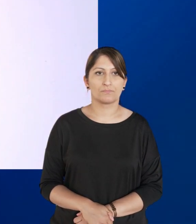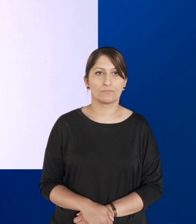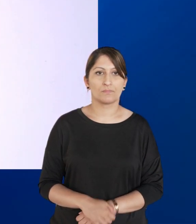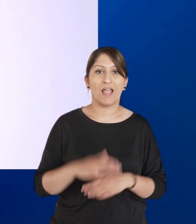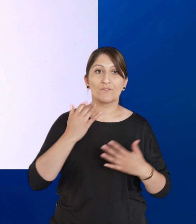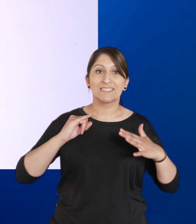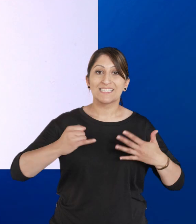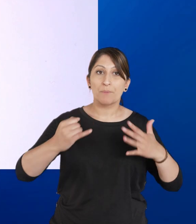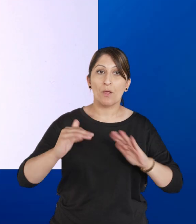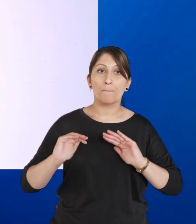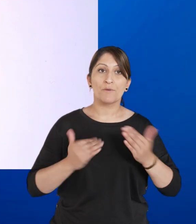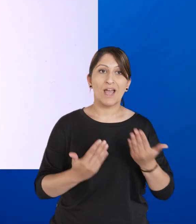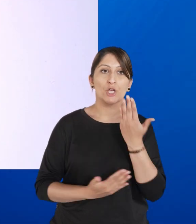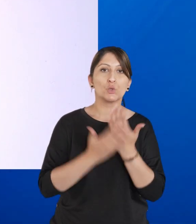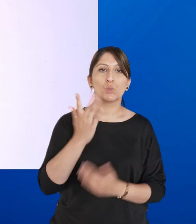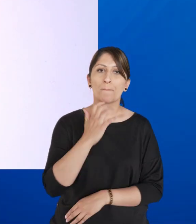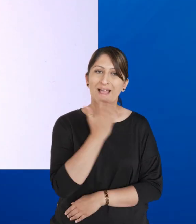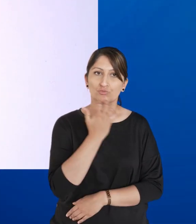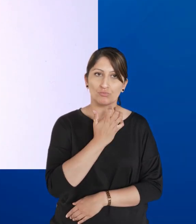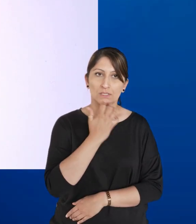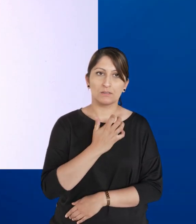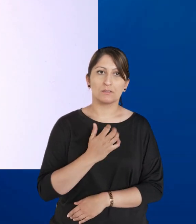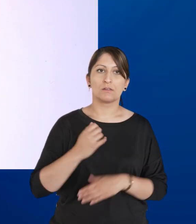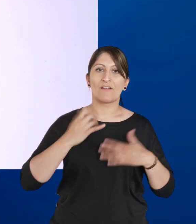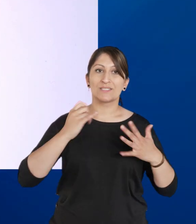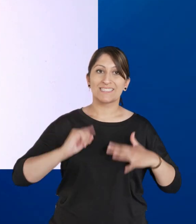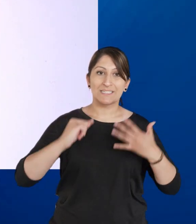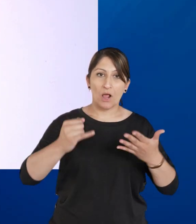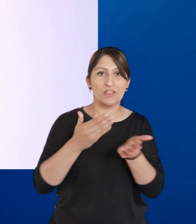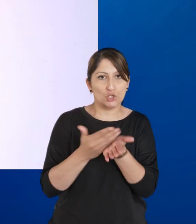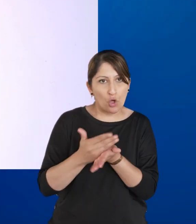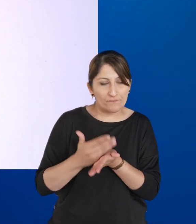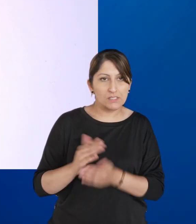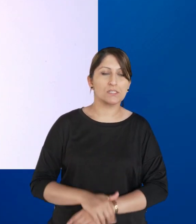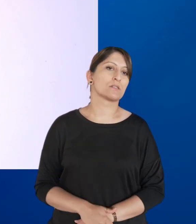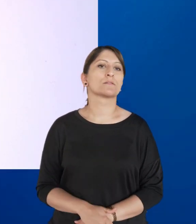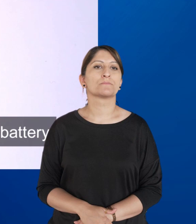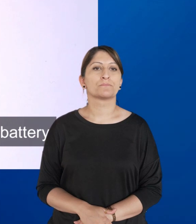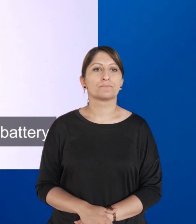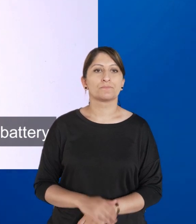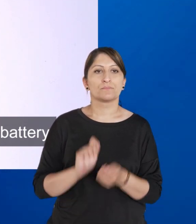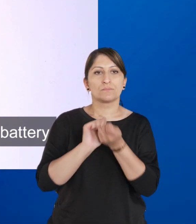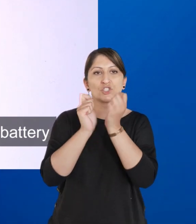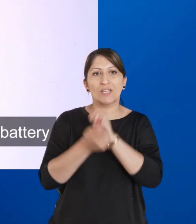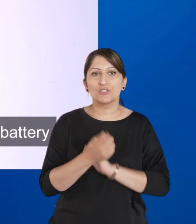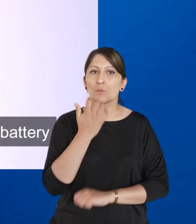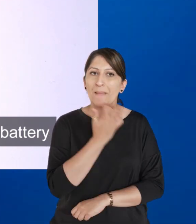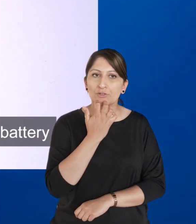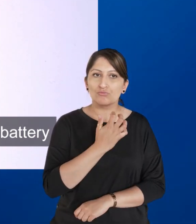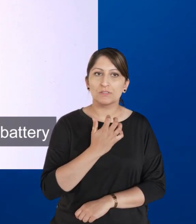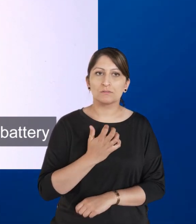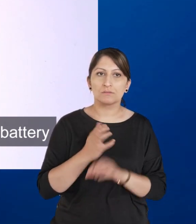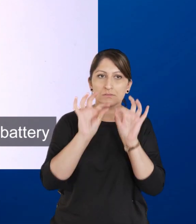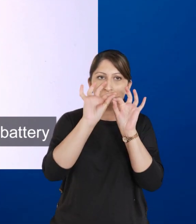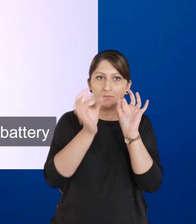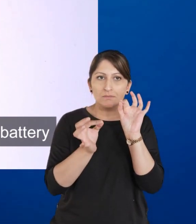Every 6 months we will provide you with new batteries at your 6-monthly service. To change your battery,